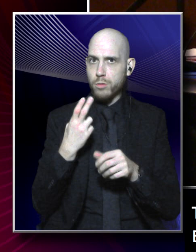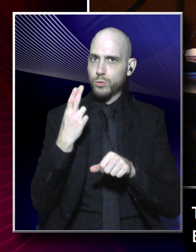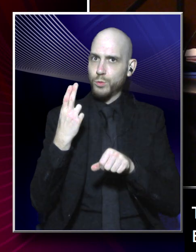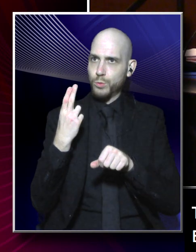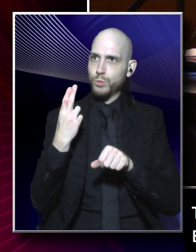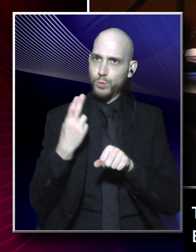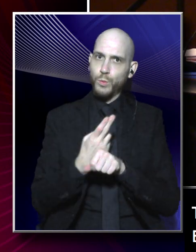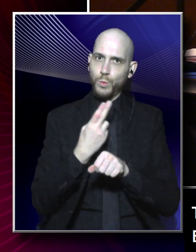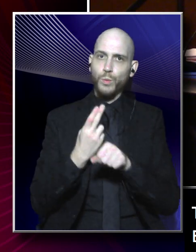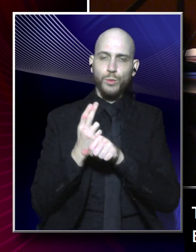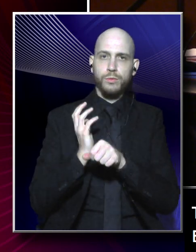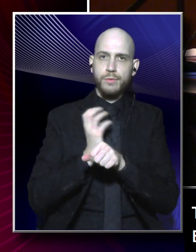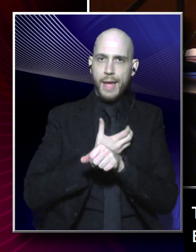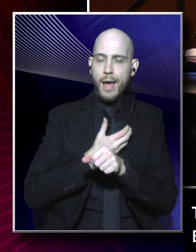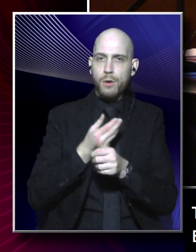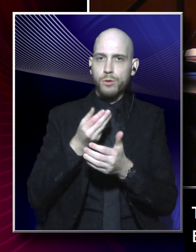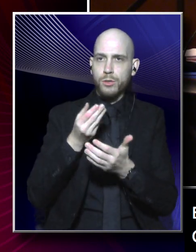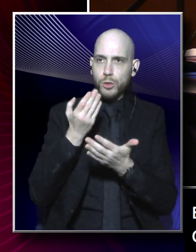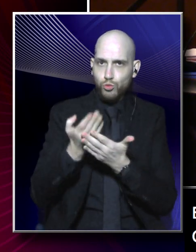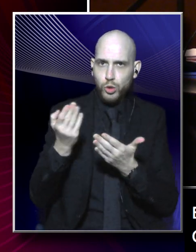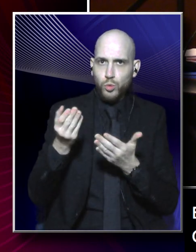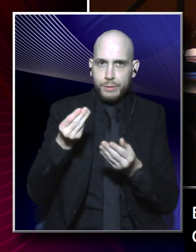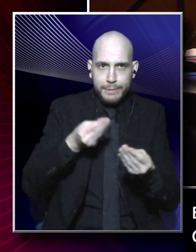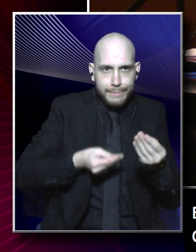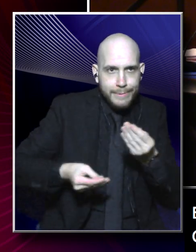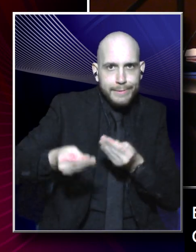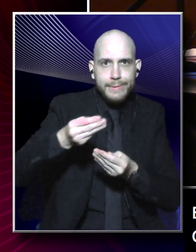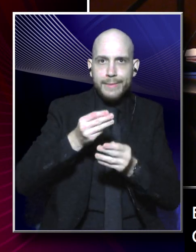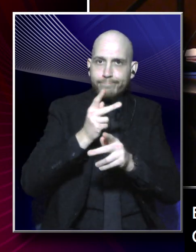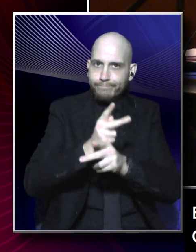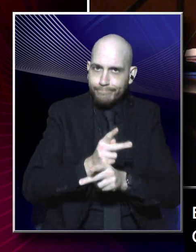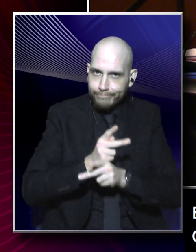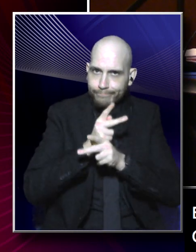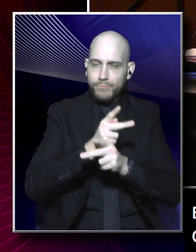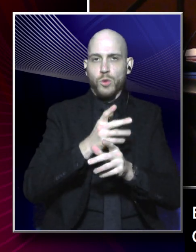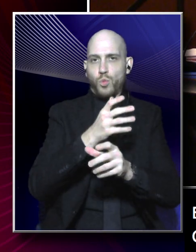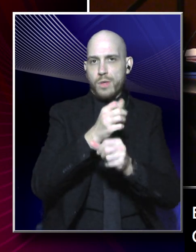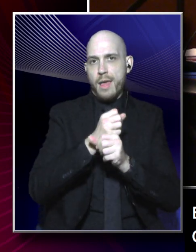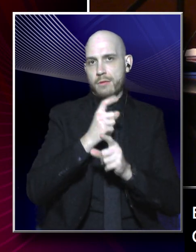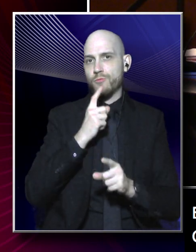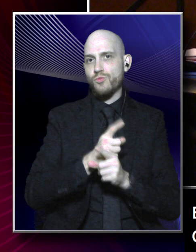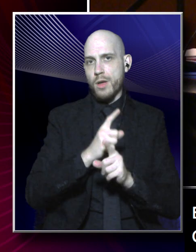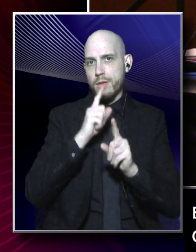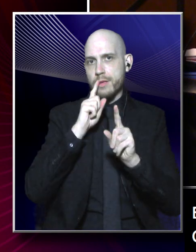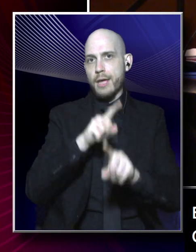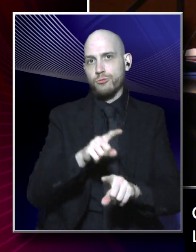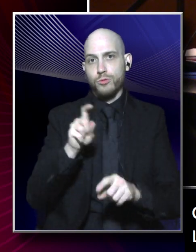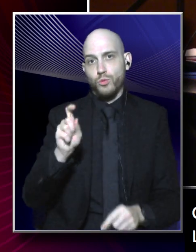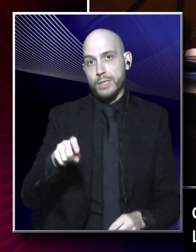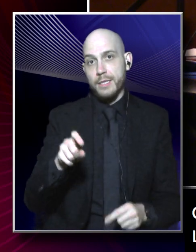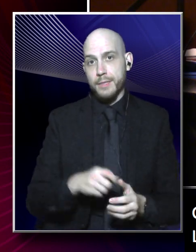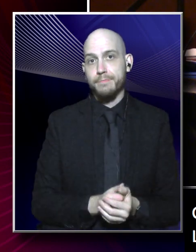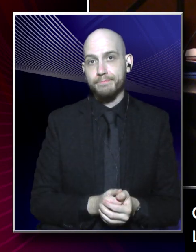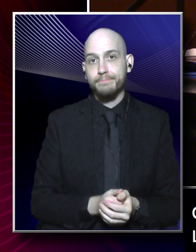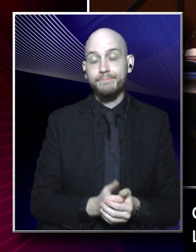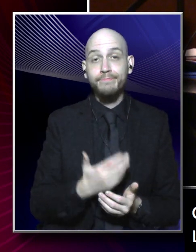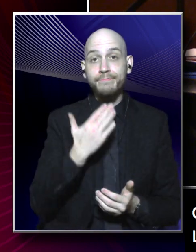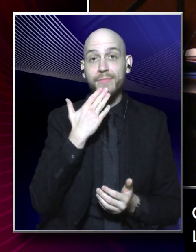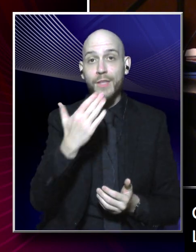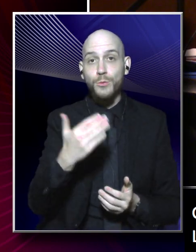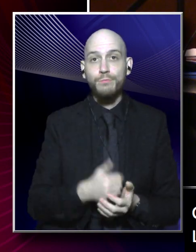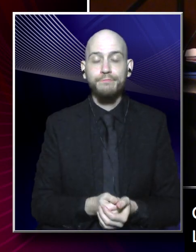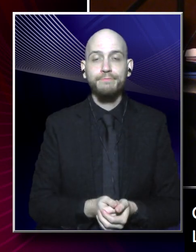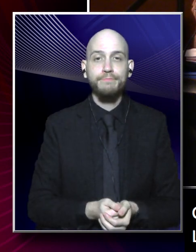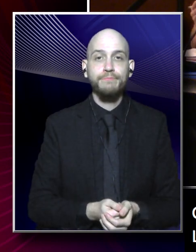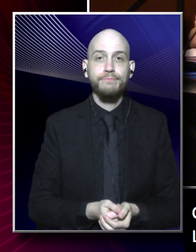effectively, and getting the kind of answers that we need, that we're looking for right now. Thank you.